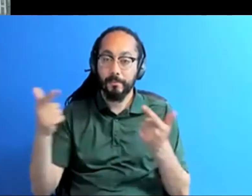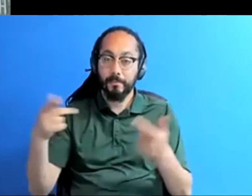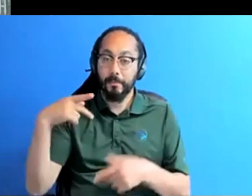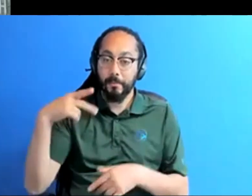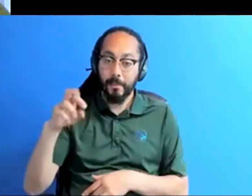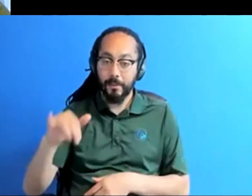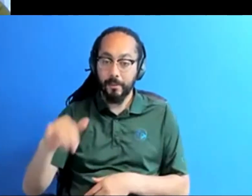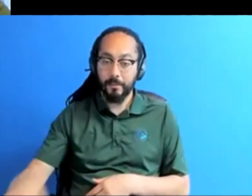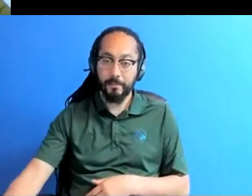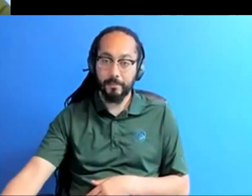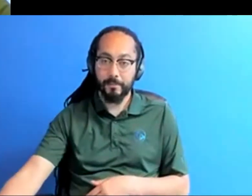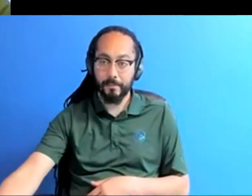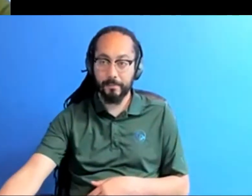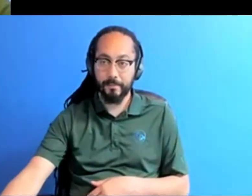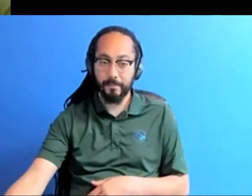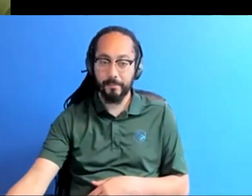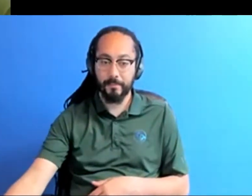you. Thank you, Amy. And Chris?